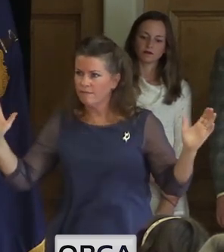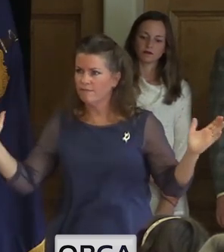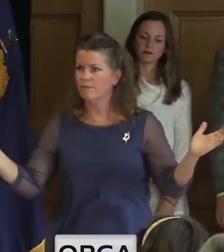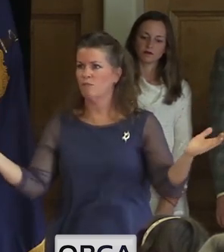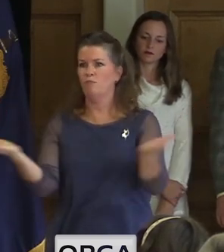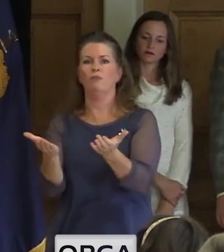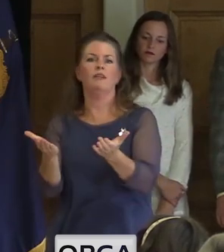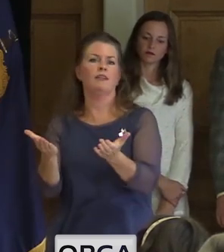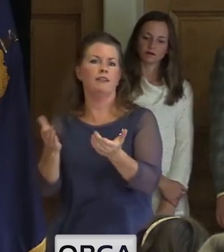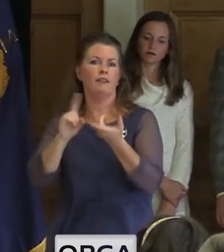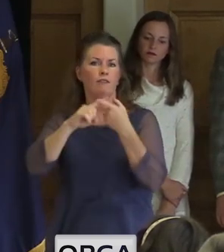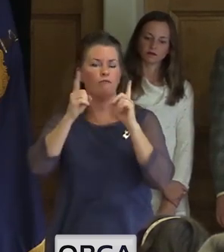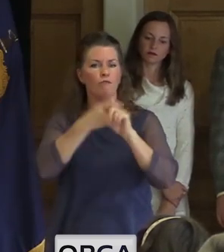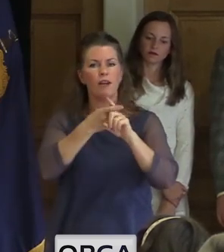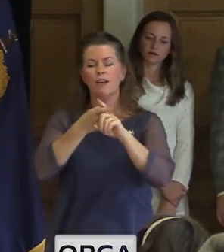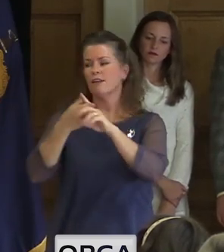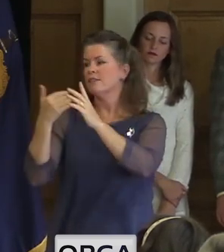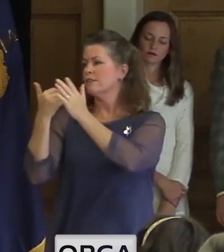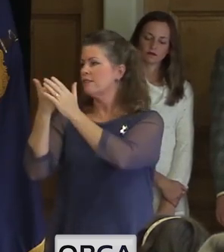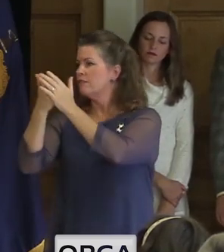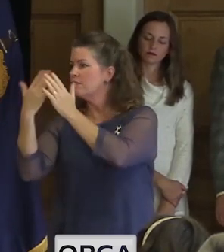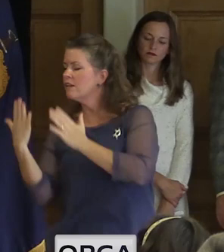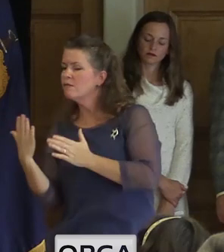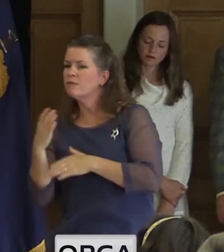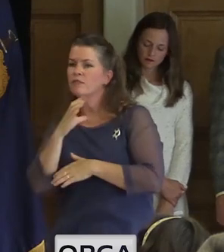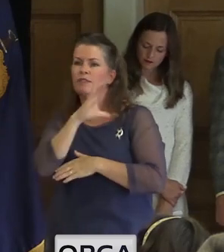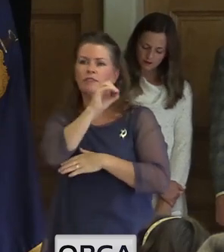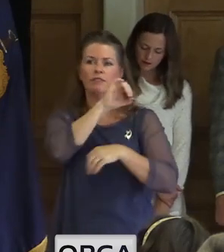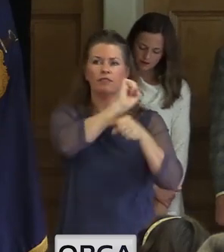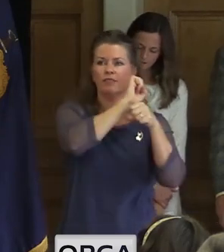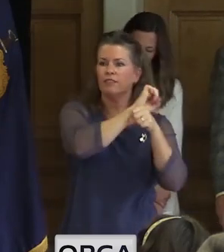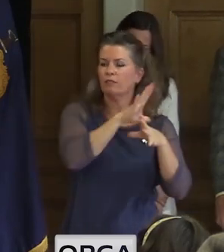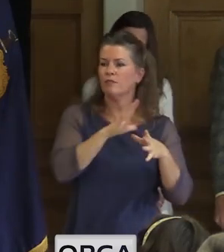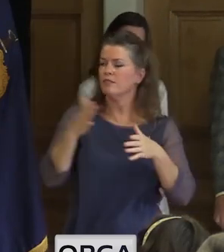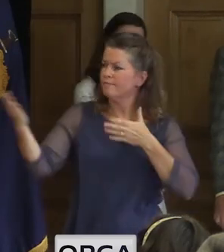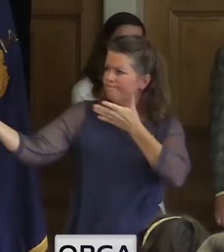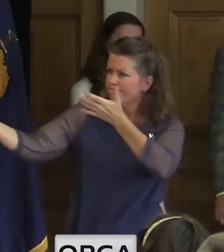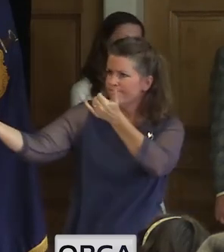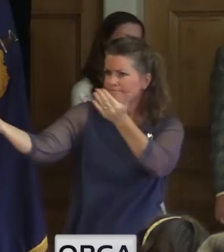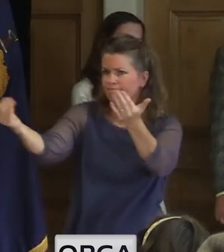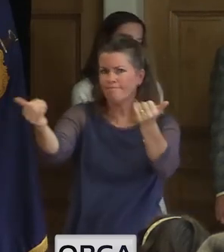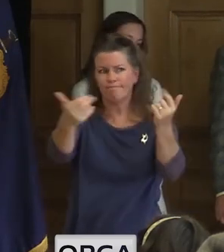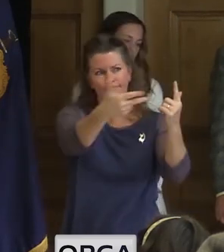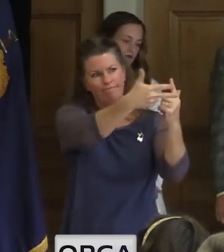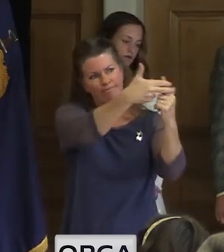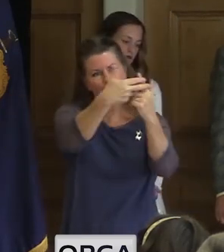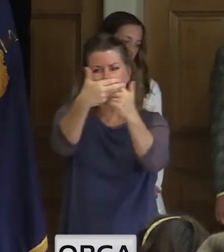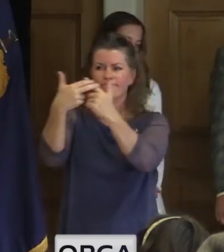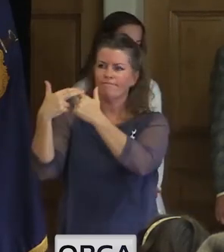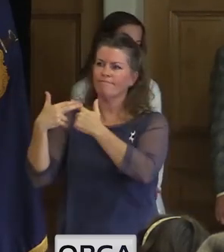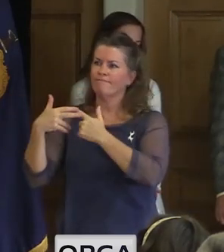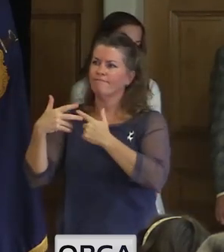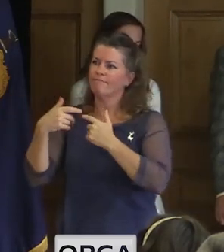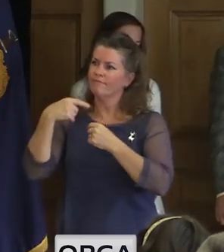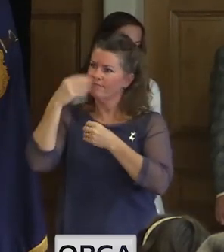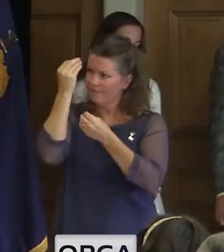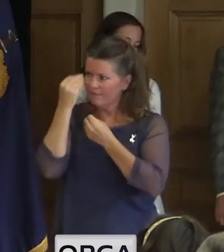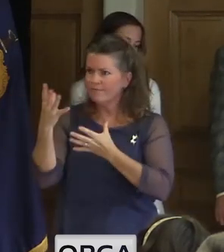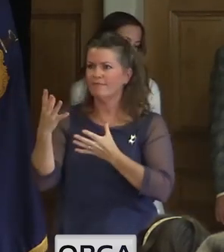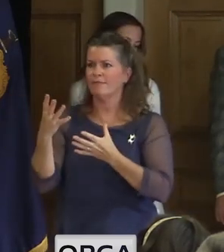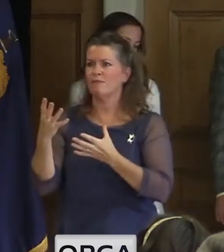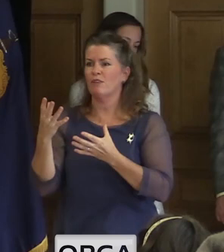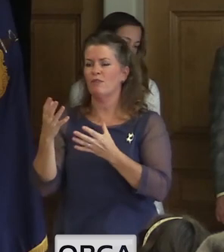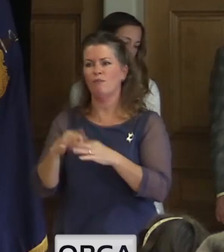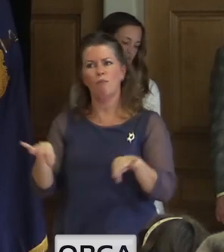our friends and our neighbors and our coworkers, make sure they understand how important this election is. So,